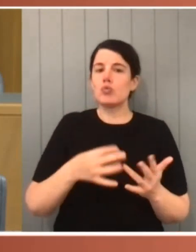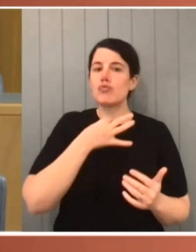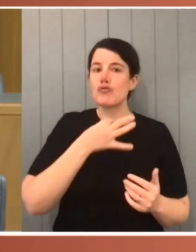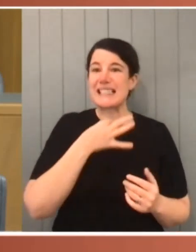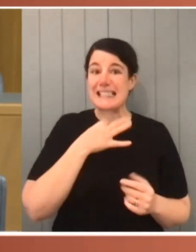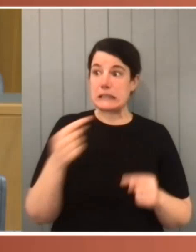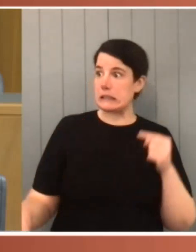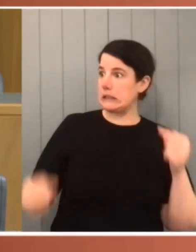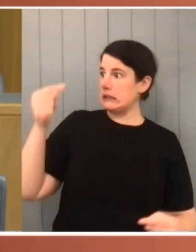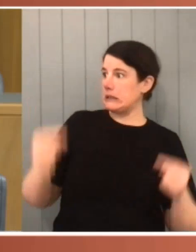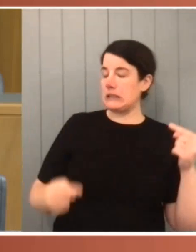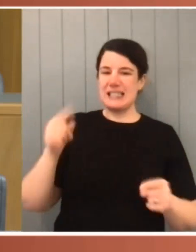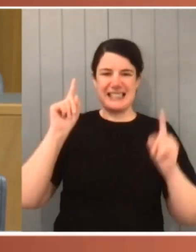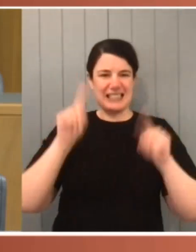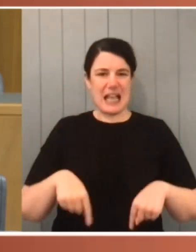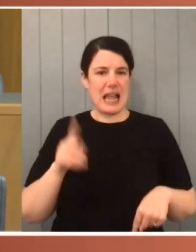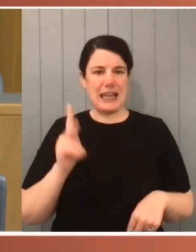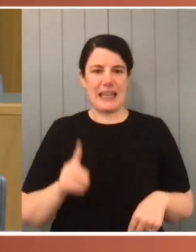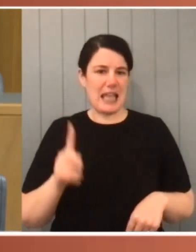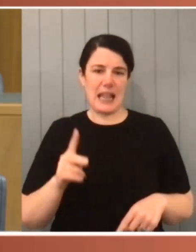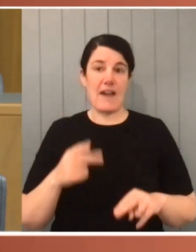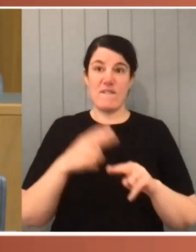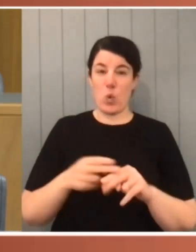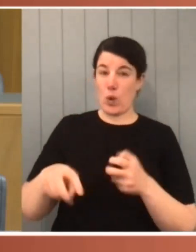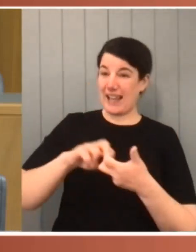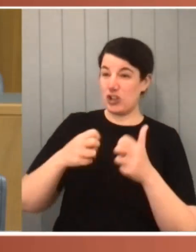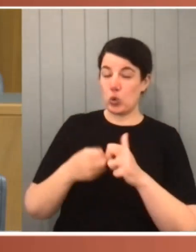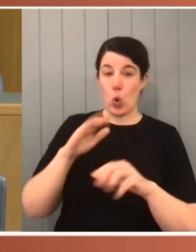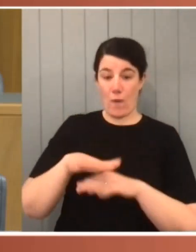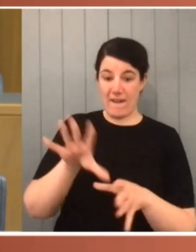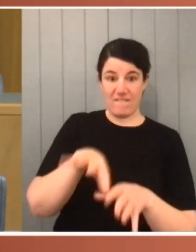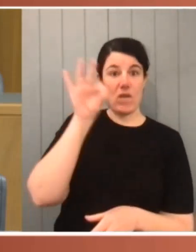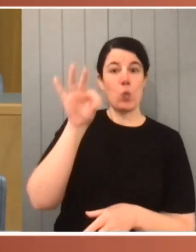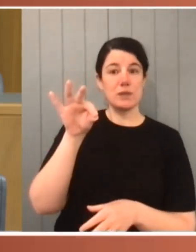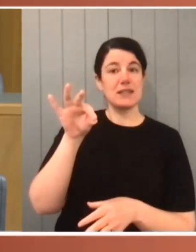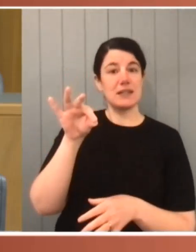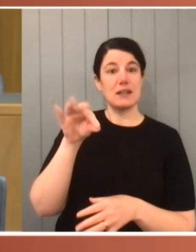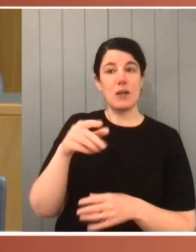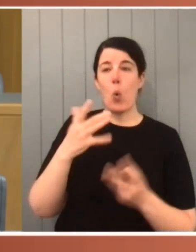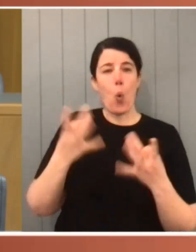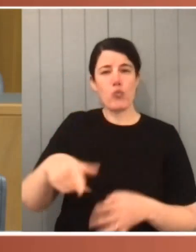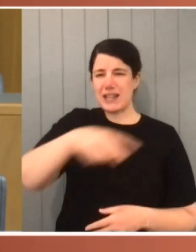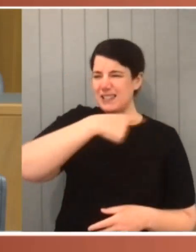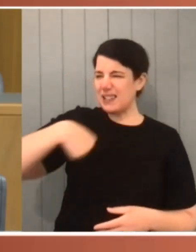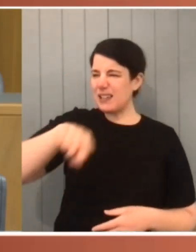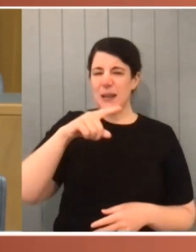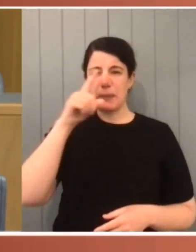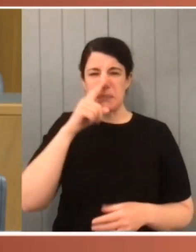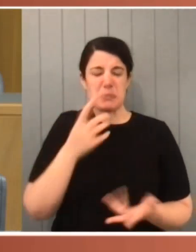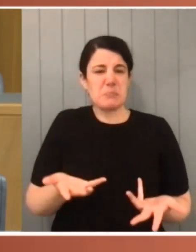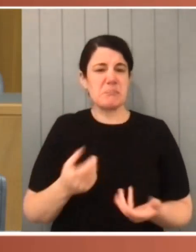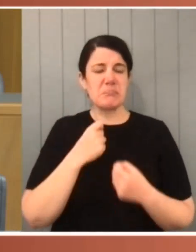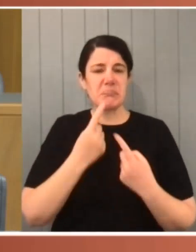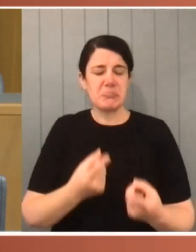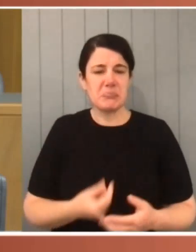up another political battle front on a matter about which the public was wholly unperturbed.